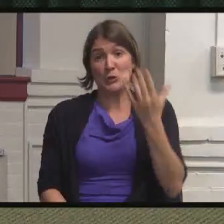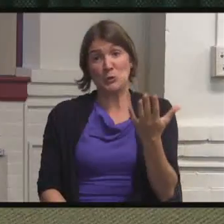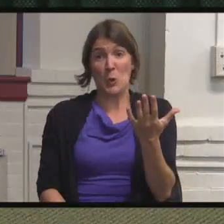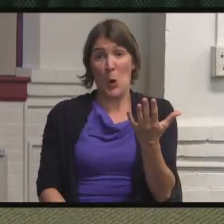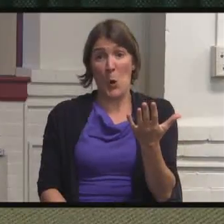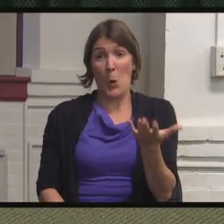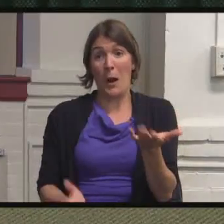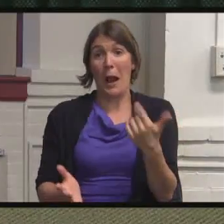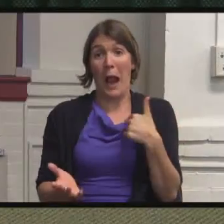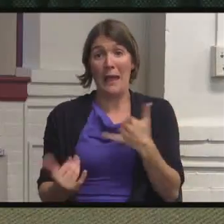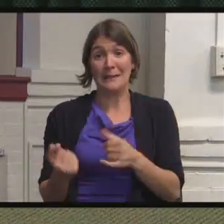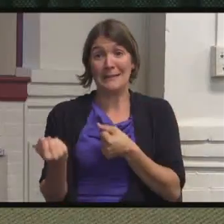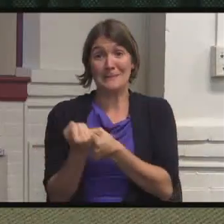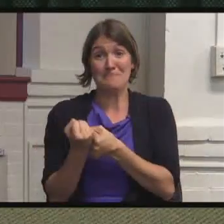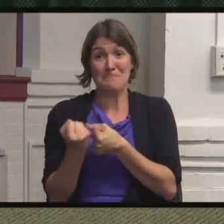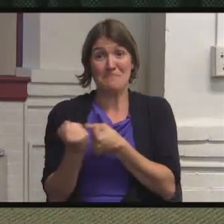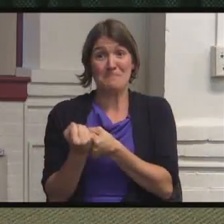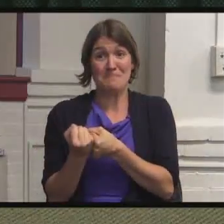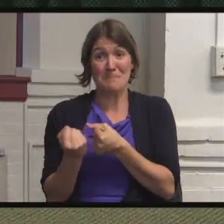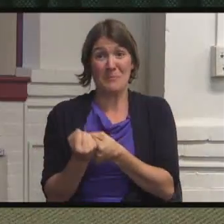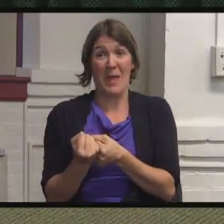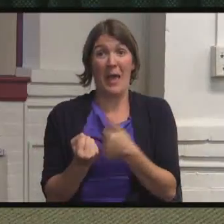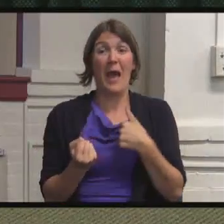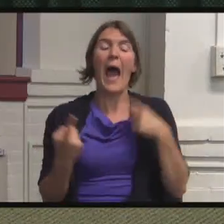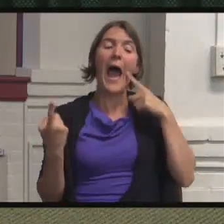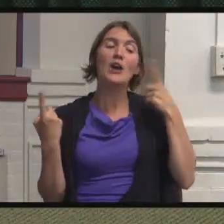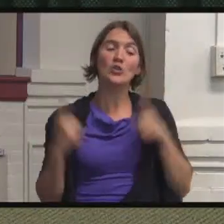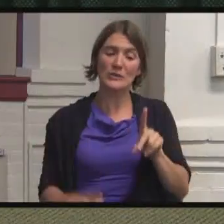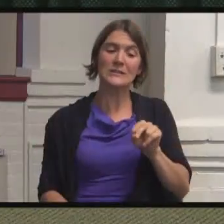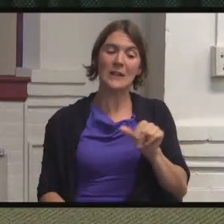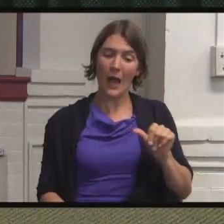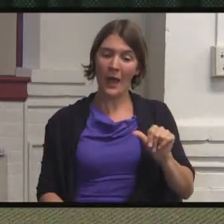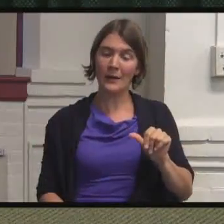just, again, I totally agree with you, Donna,